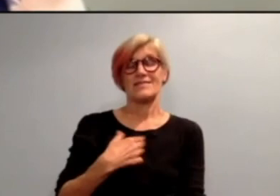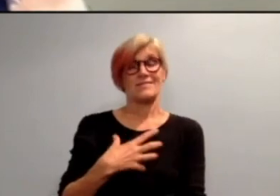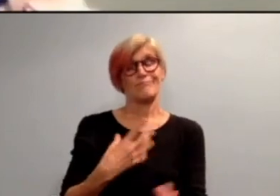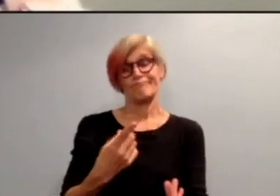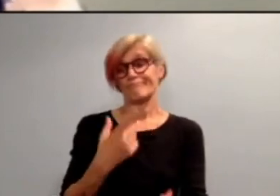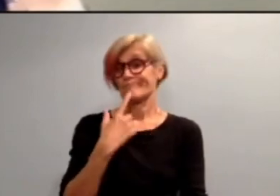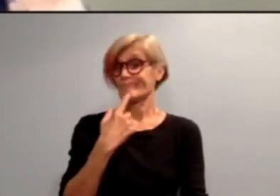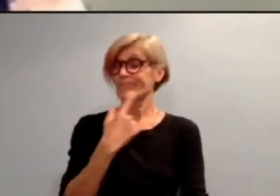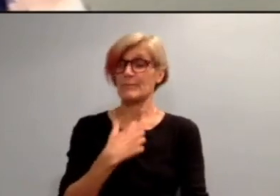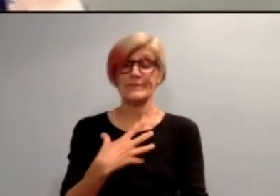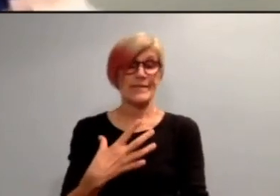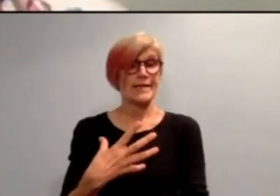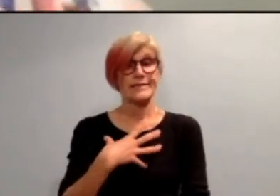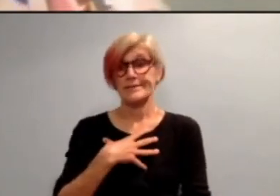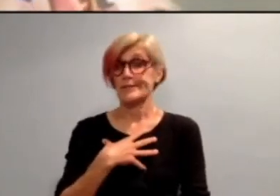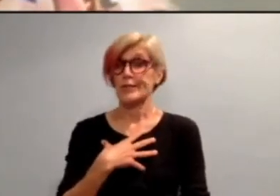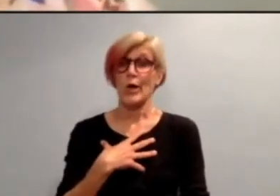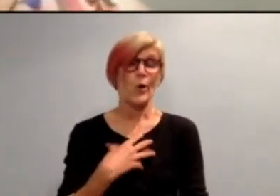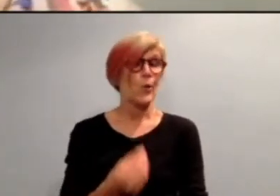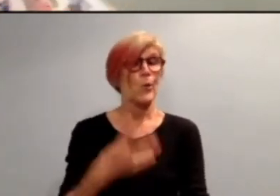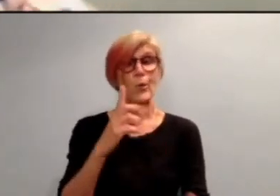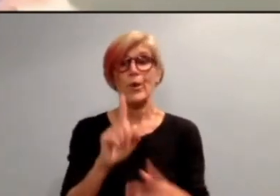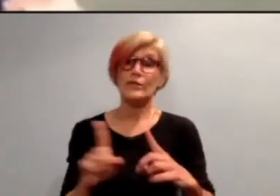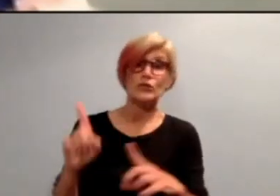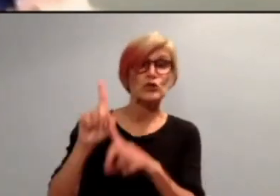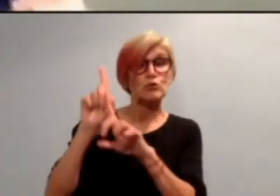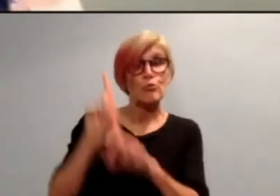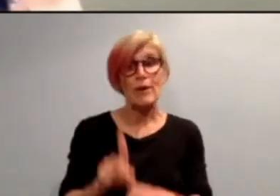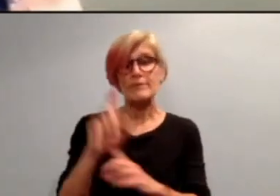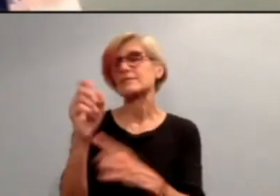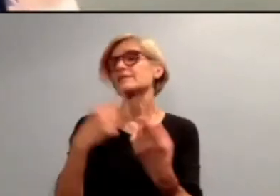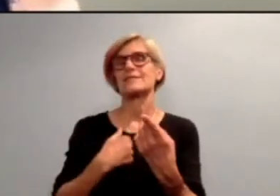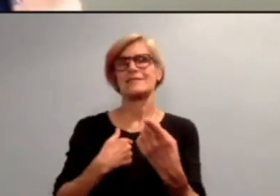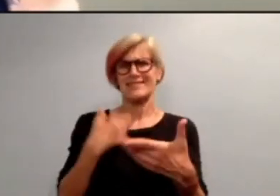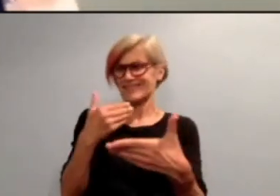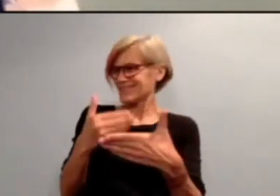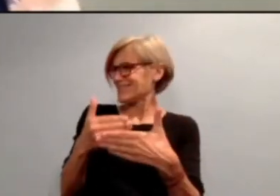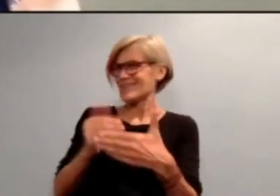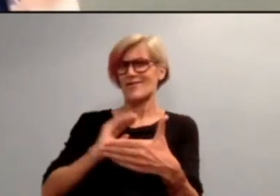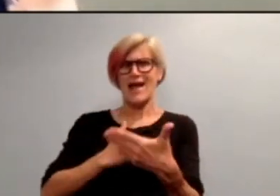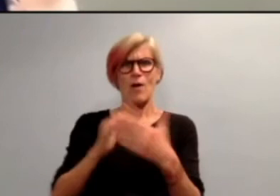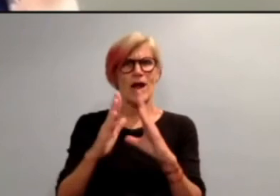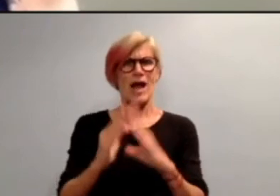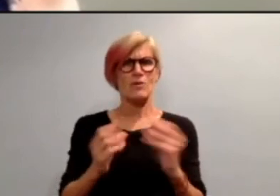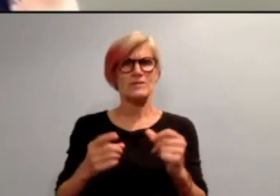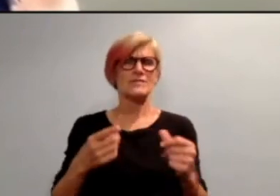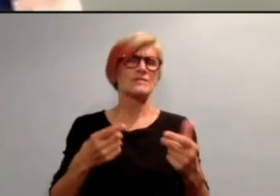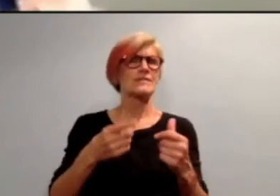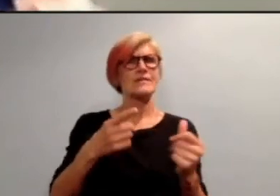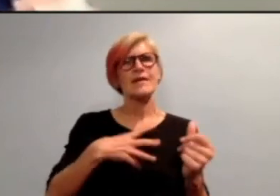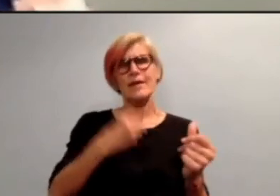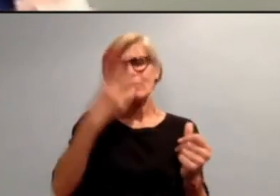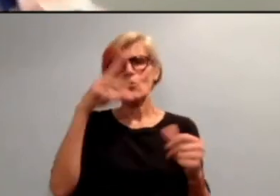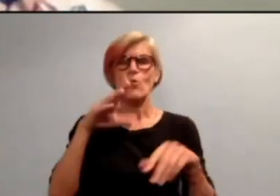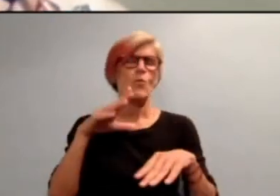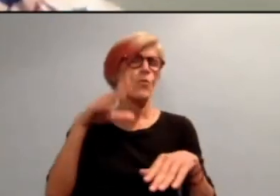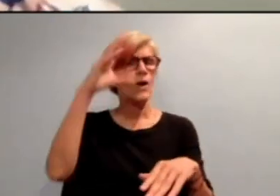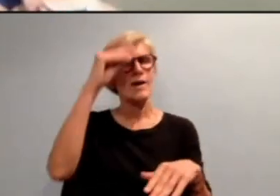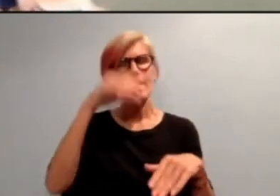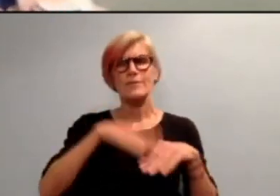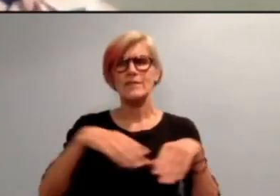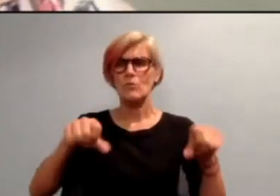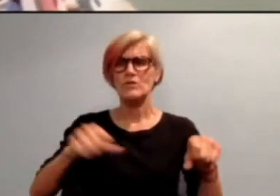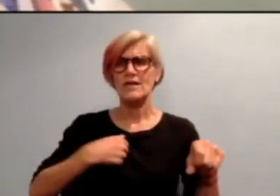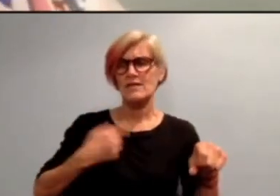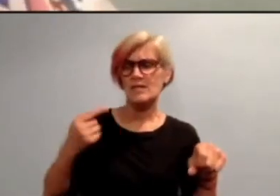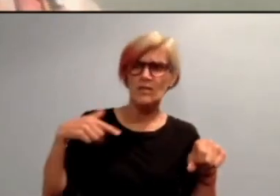supremacist on a motorcycle around the corner from our house at a gas station, and told that Black people don't belong here. So the fight for